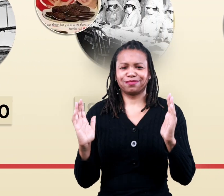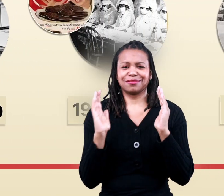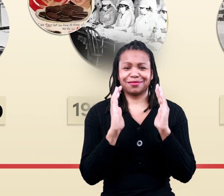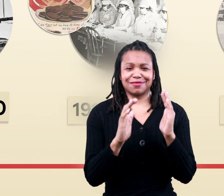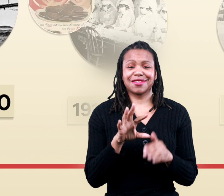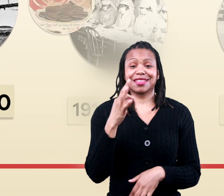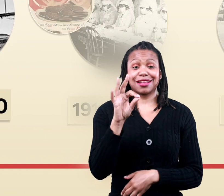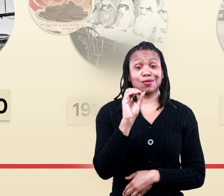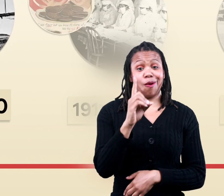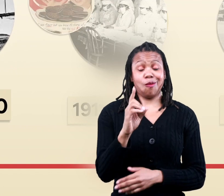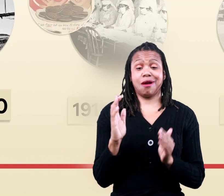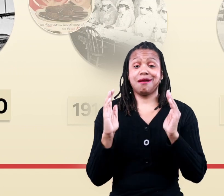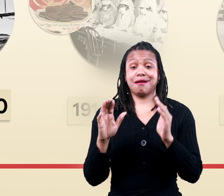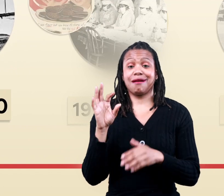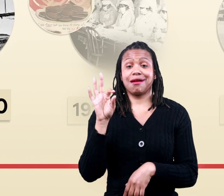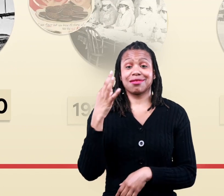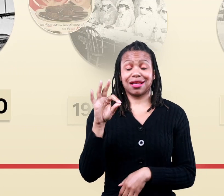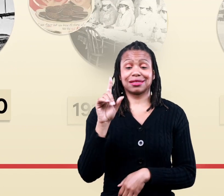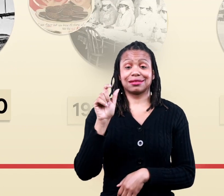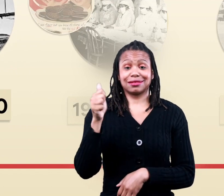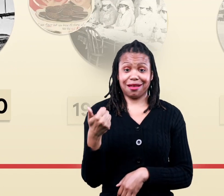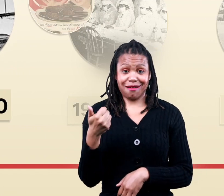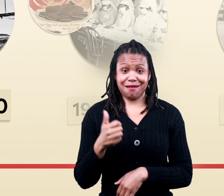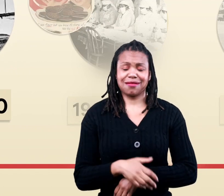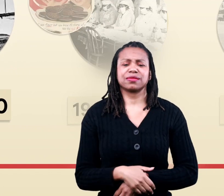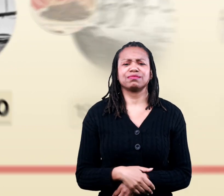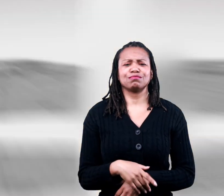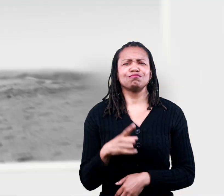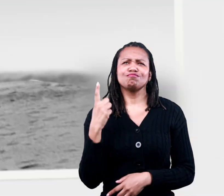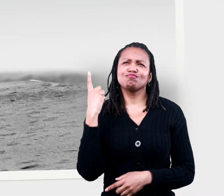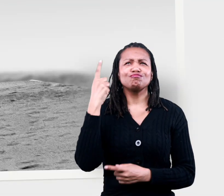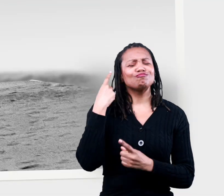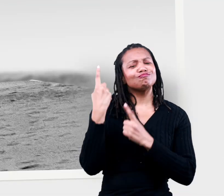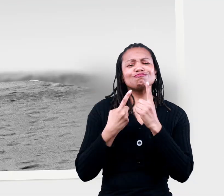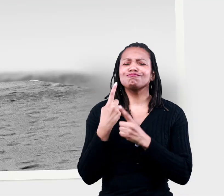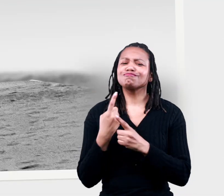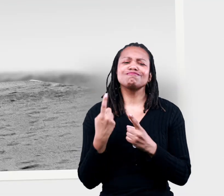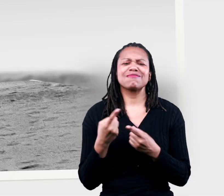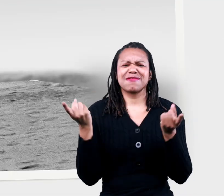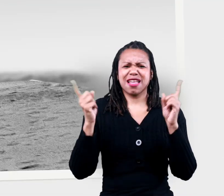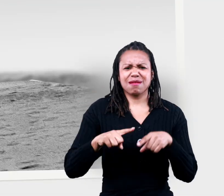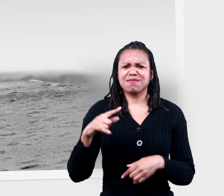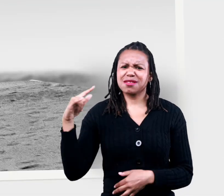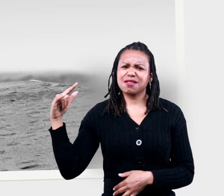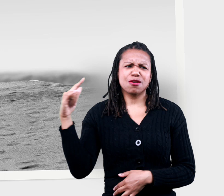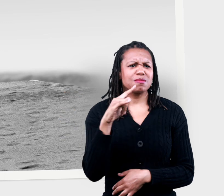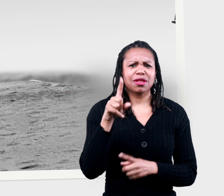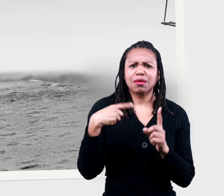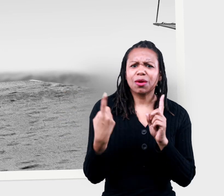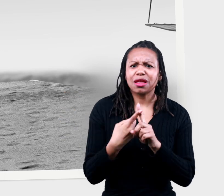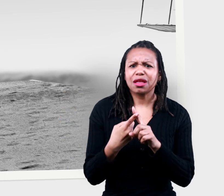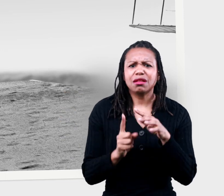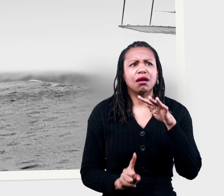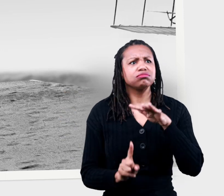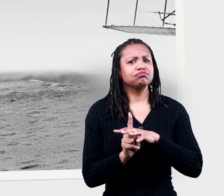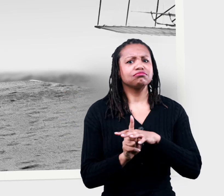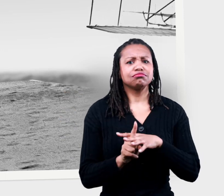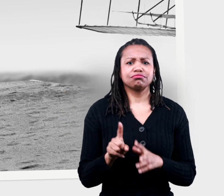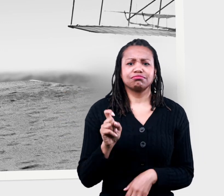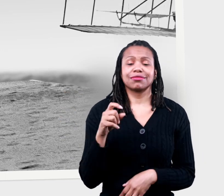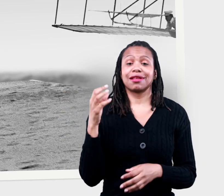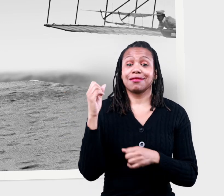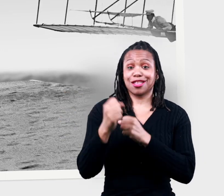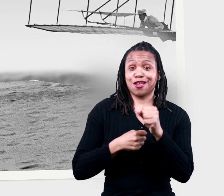decades. 1901 to 1910. Have you ever wondered when the first airplanes began